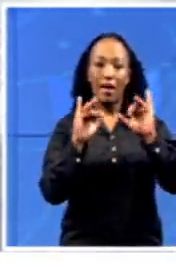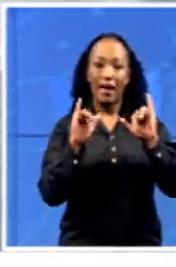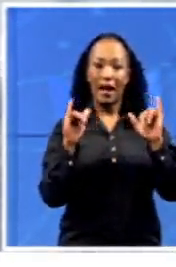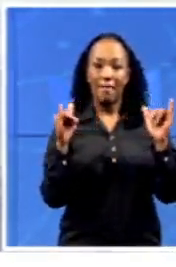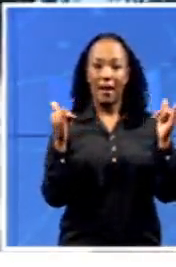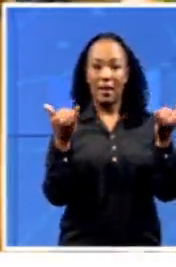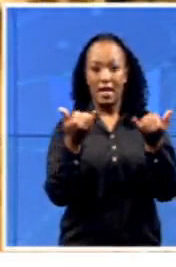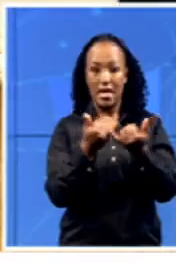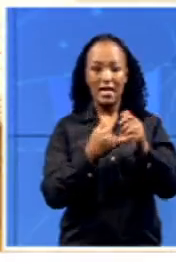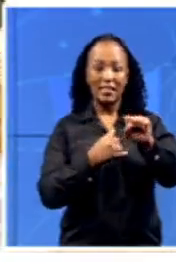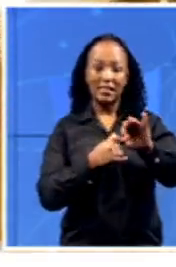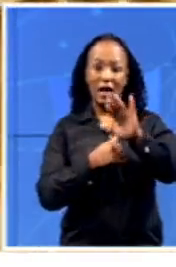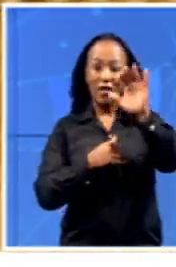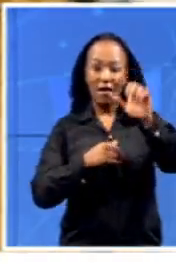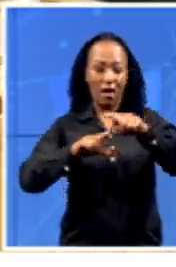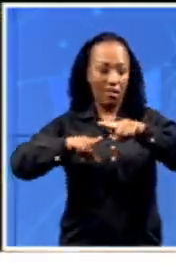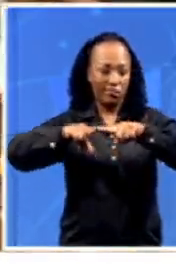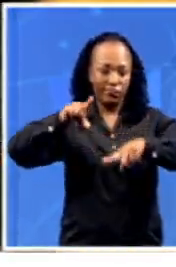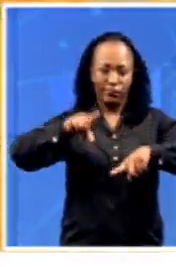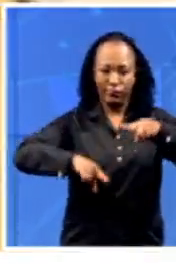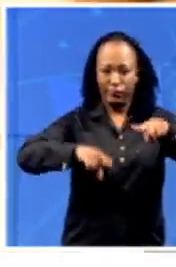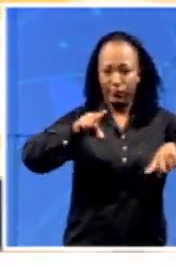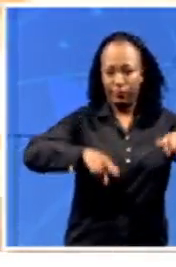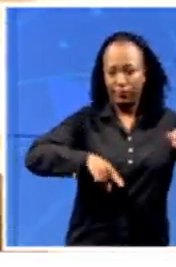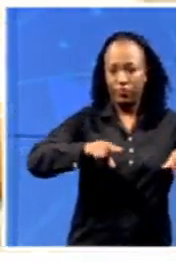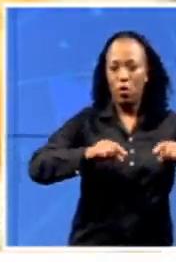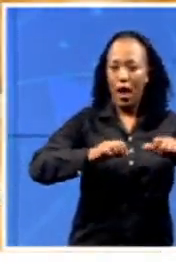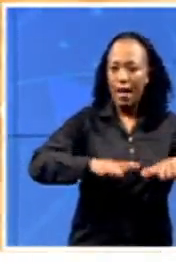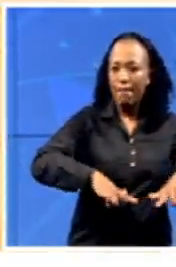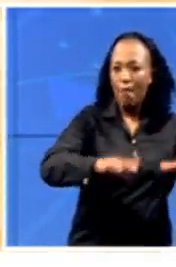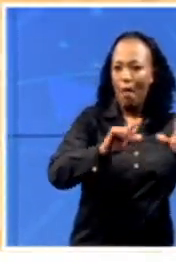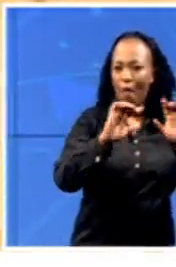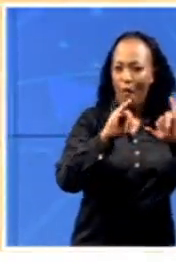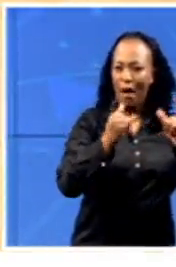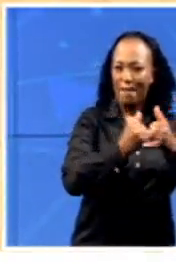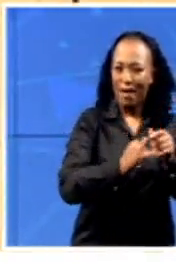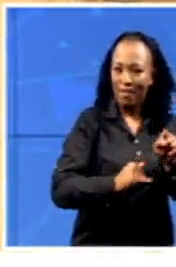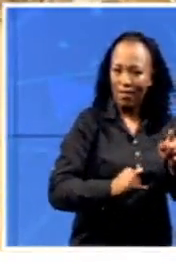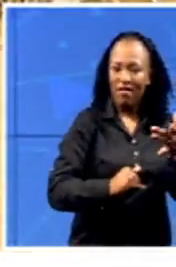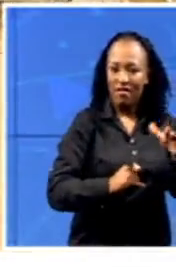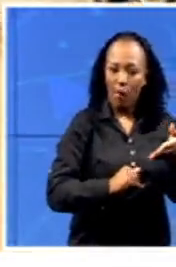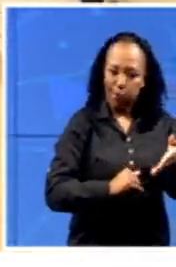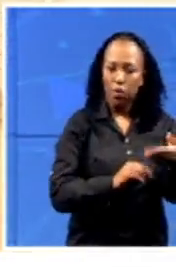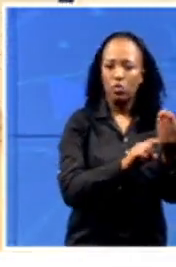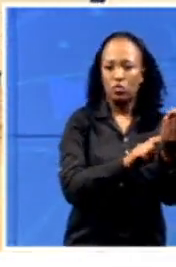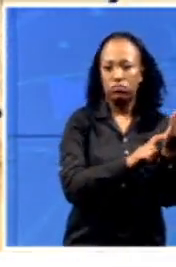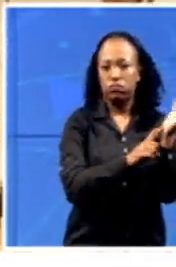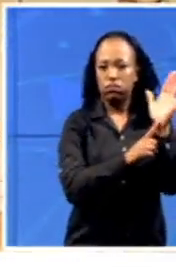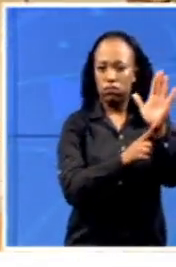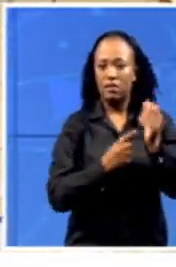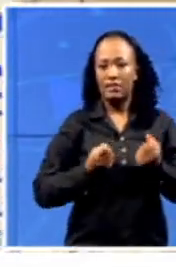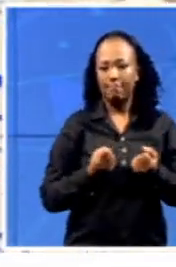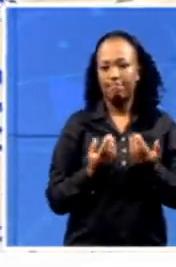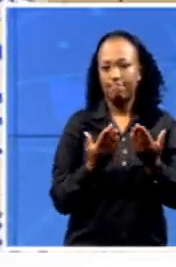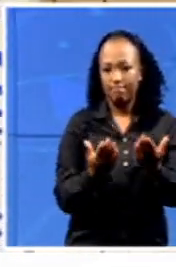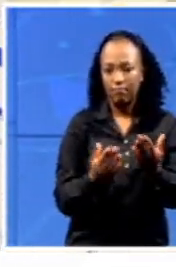Africa, as you know, that we just heard. There's a company from Limpopo here to exhibit their services